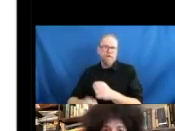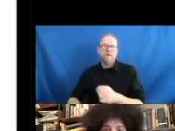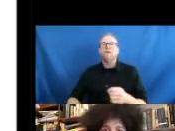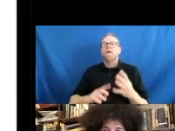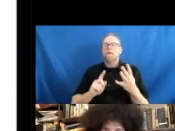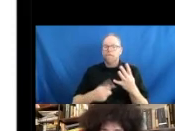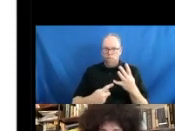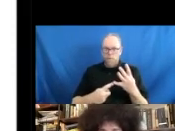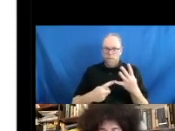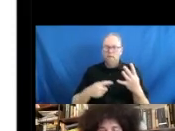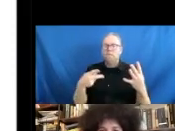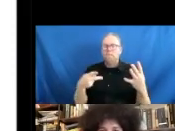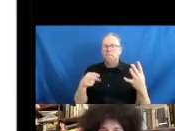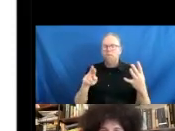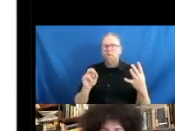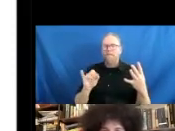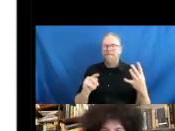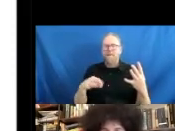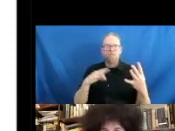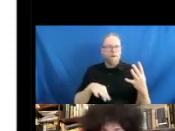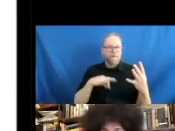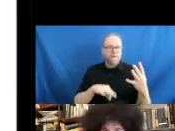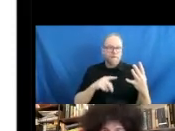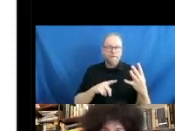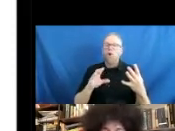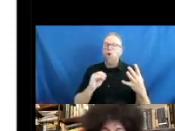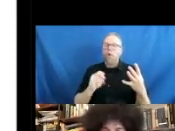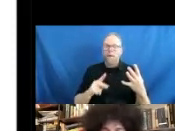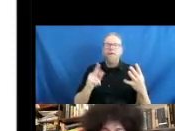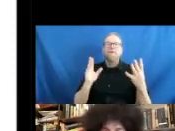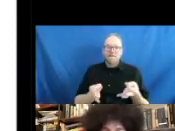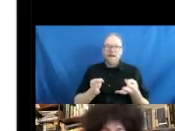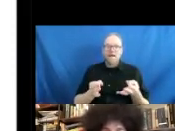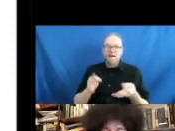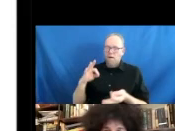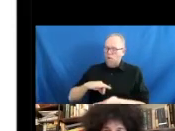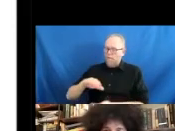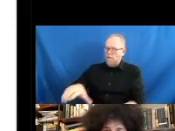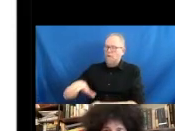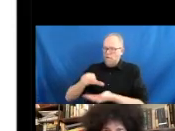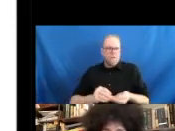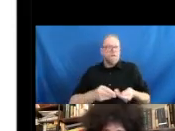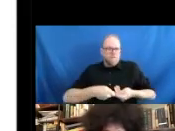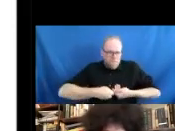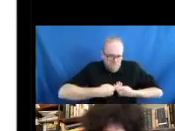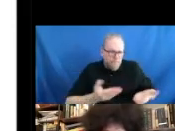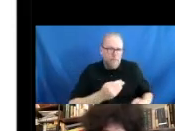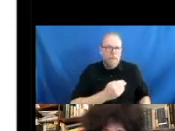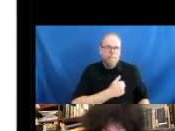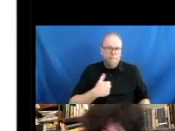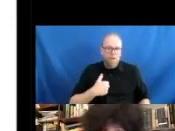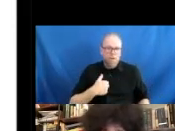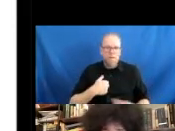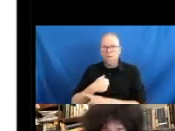Lastly, profits. Cooperatives can distribute their profits to their members, but nonprofits can't.